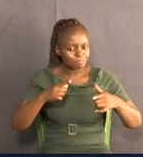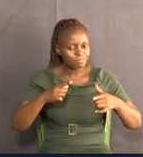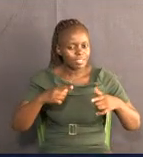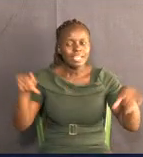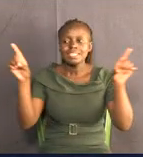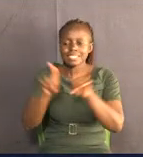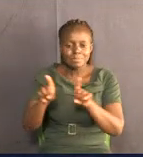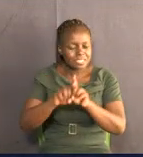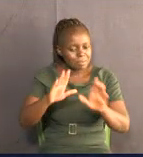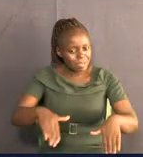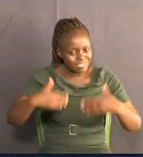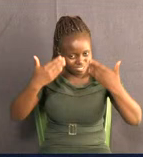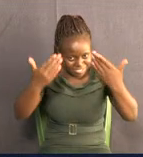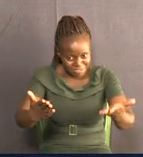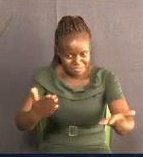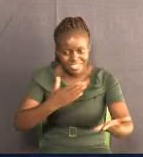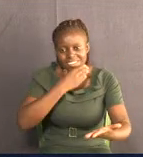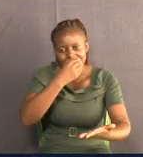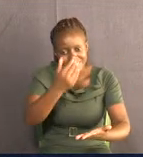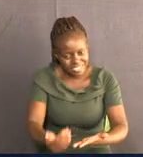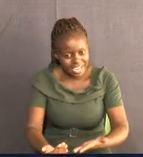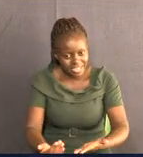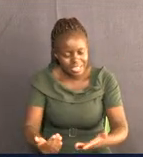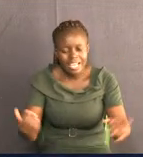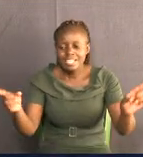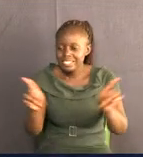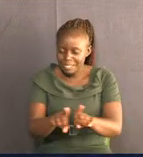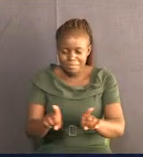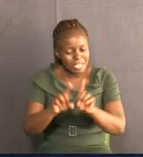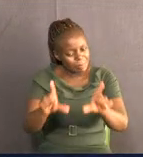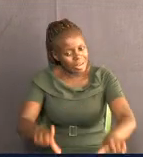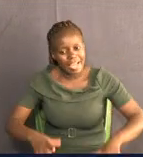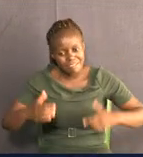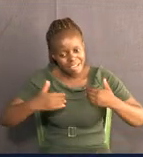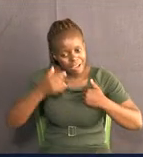has granted the Son also to have life